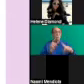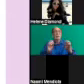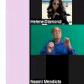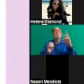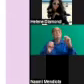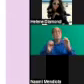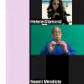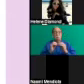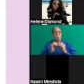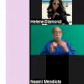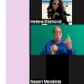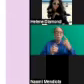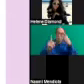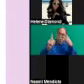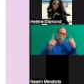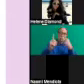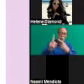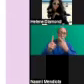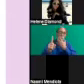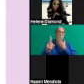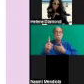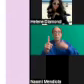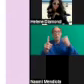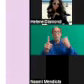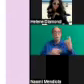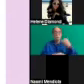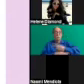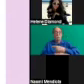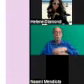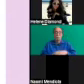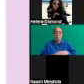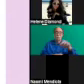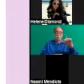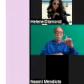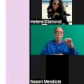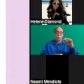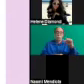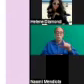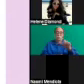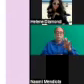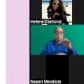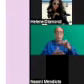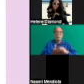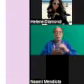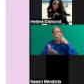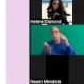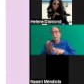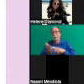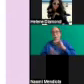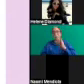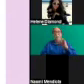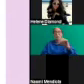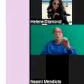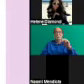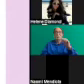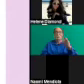that we're striving to in this beautiful day and age. I know it's 2024, is the identity model. The identity